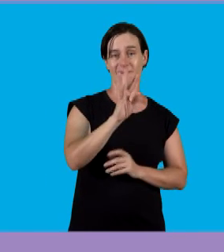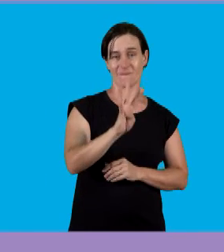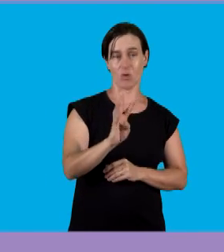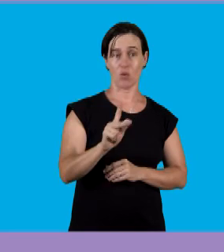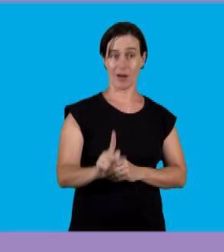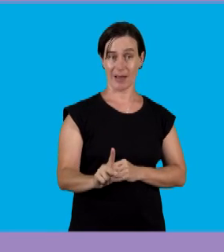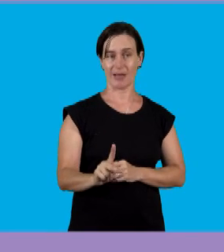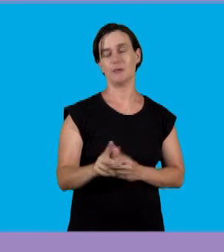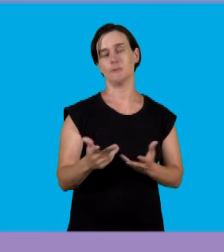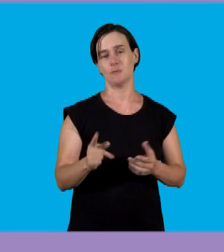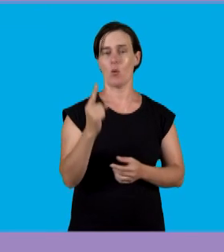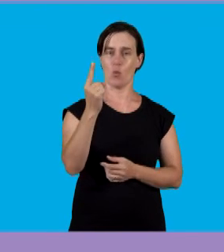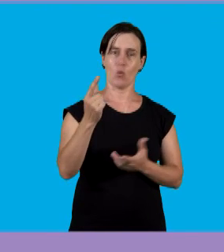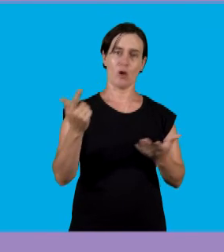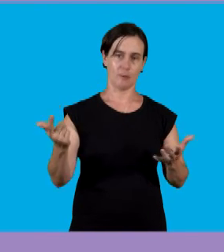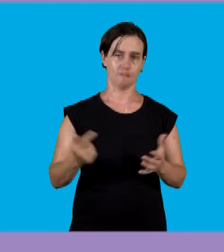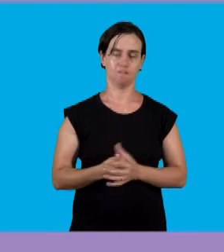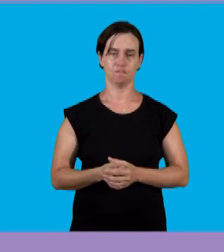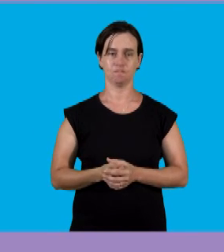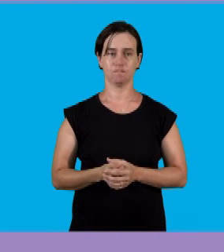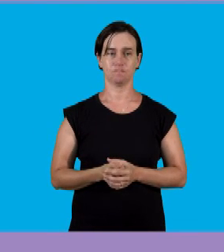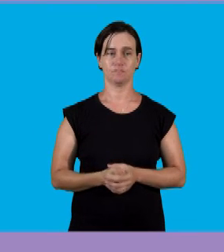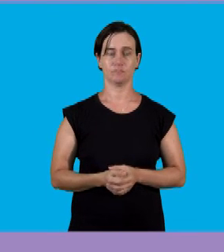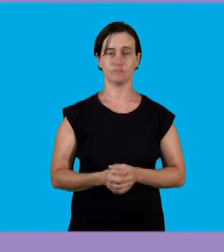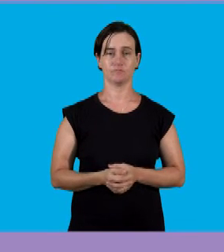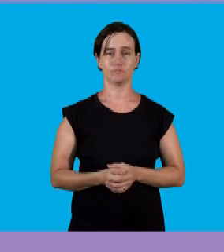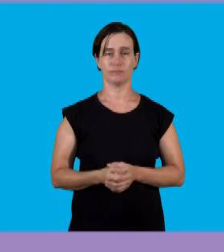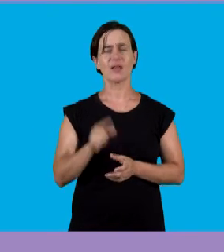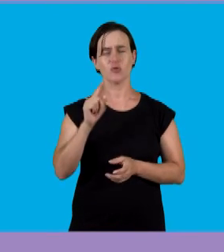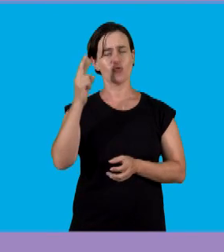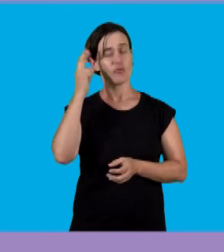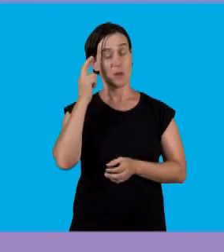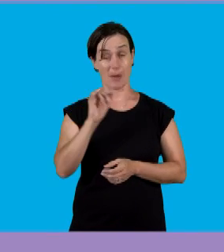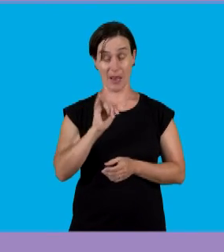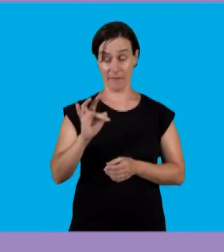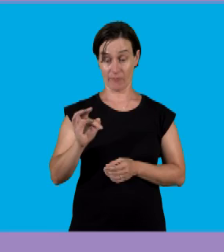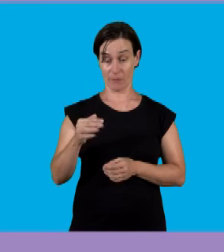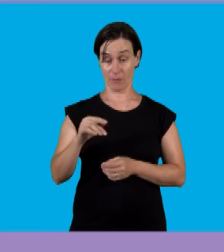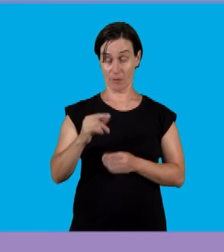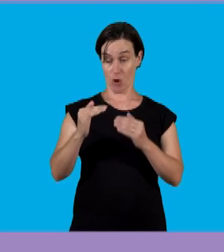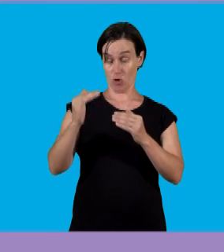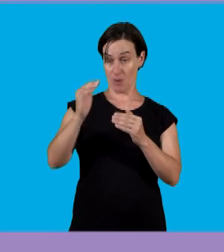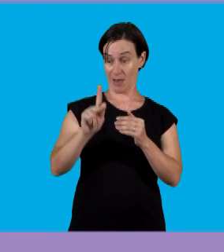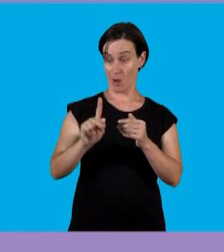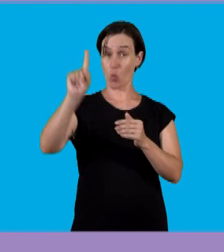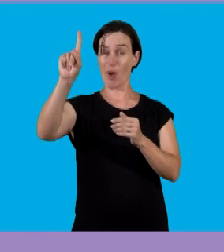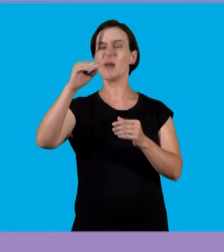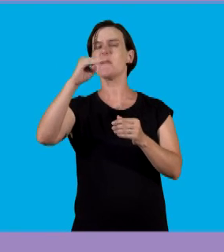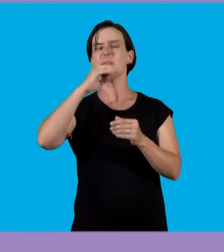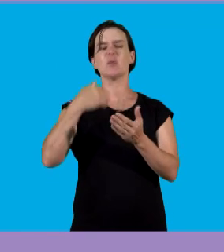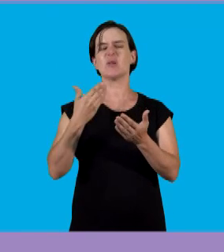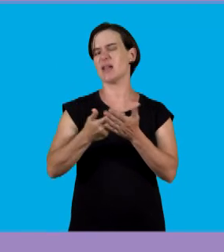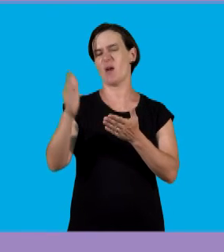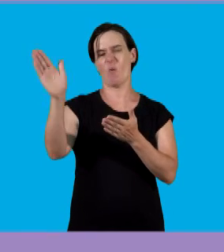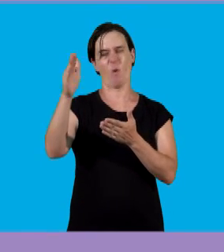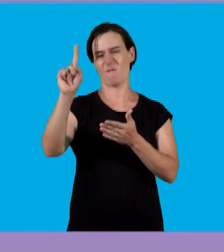going to be a negative 4k, and that exponent is 1. And of course, we remember if the exponent is